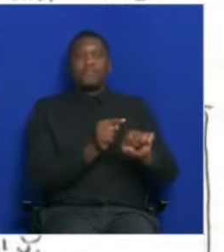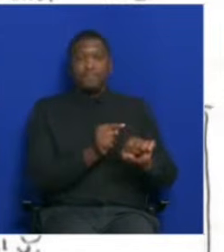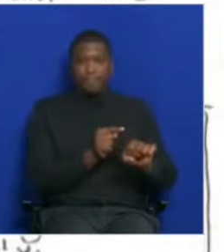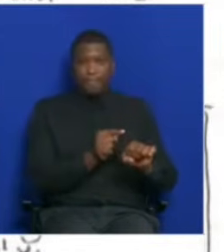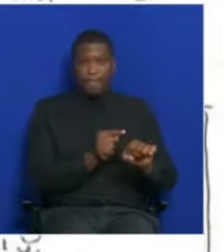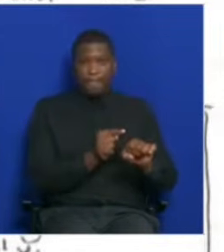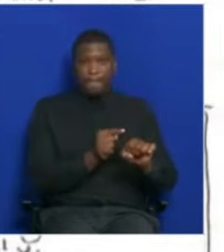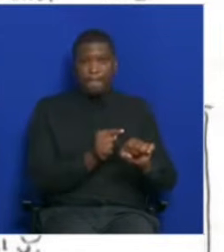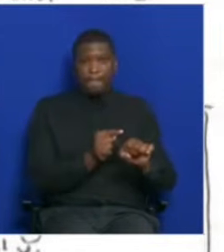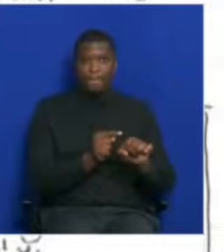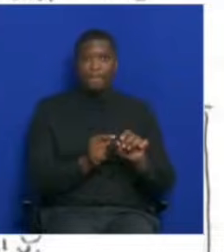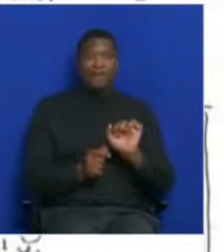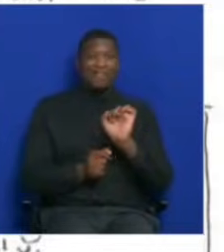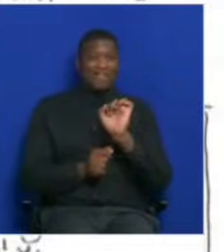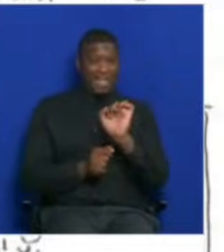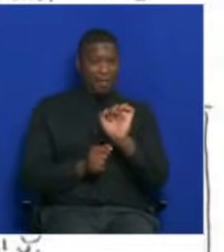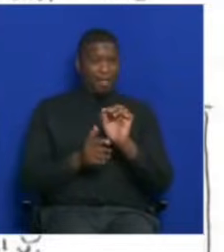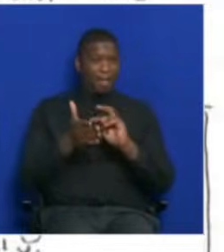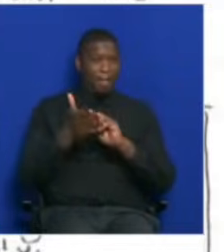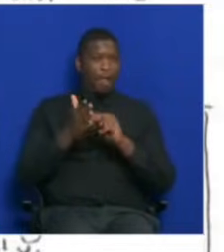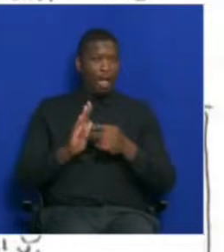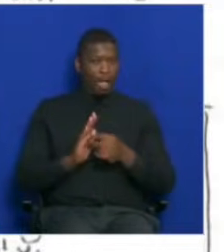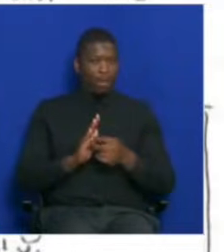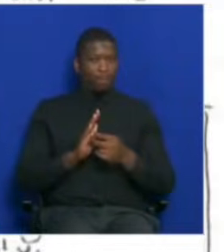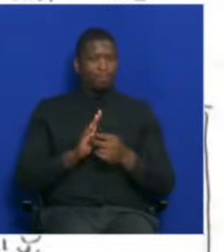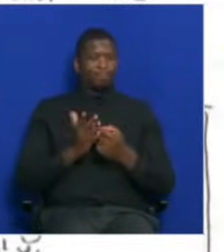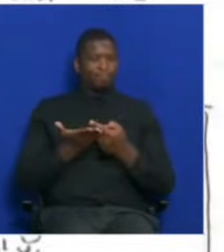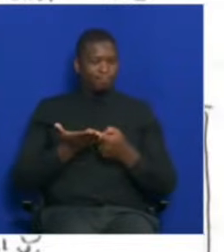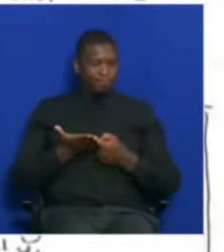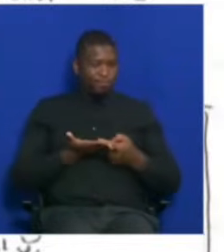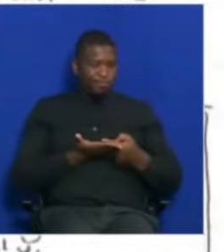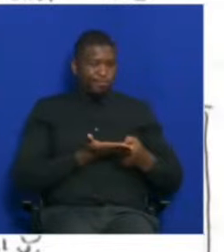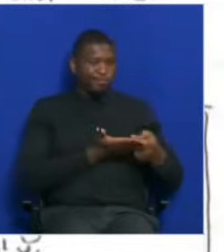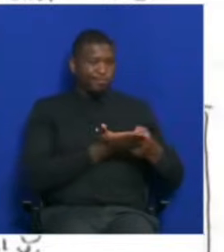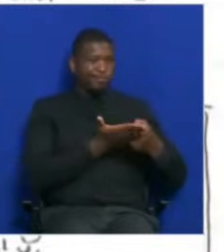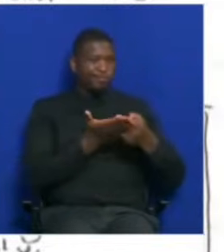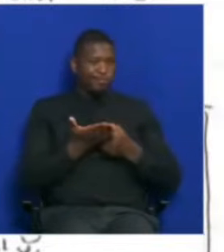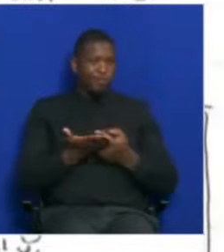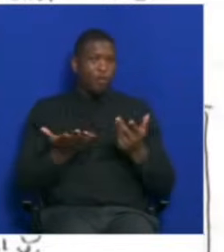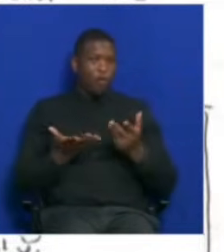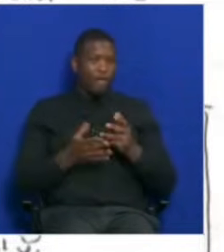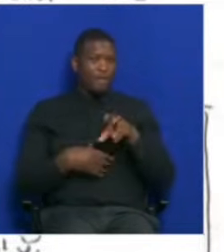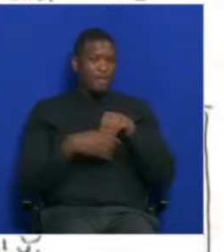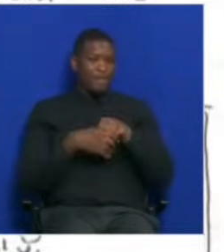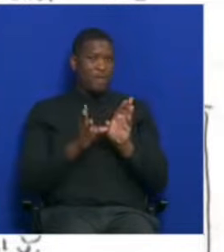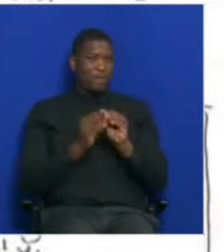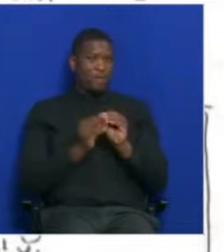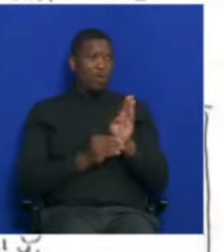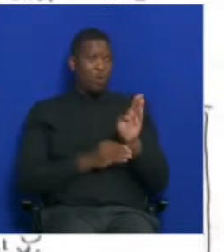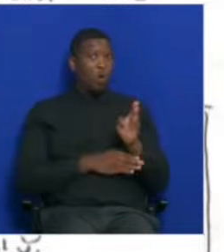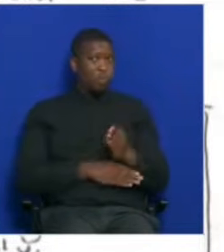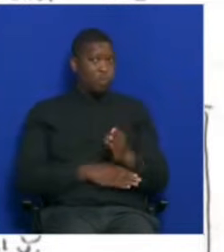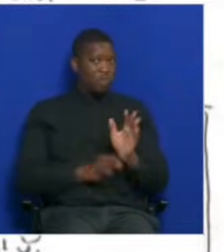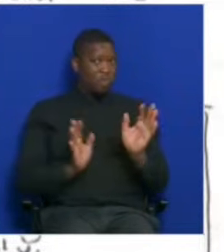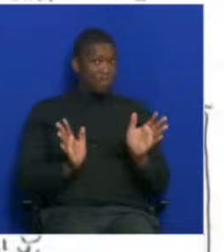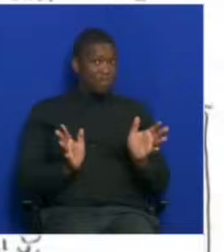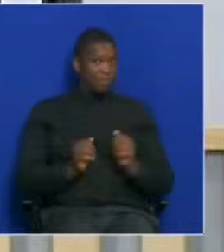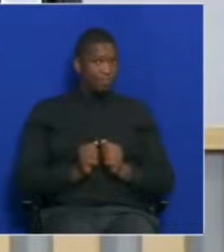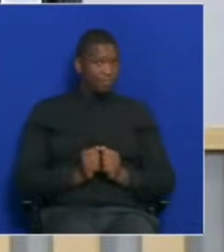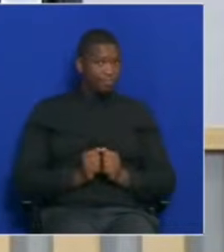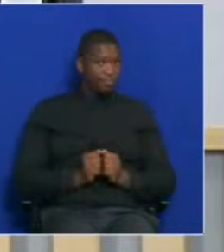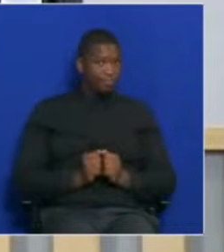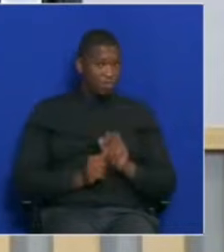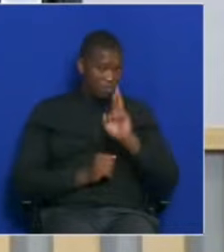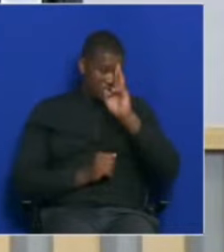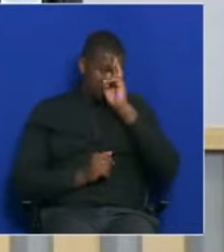plan was discussed at this very meeting where you attended. I don't know if you recall that